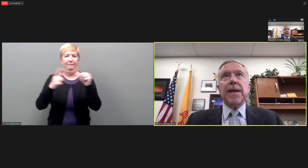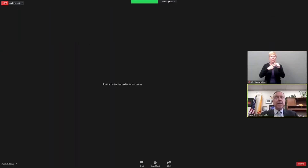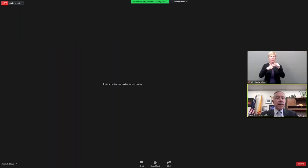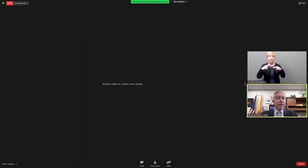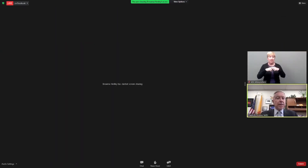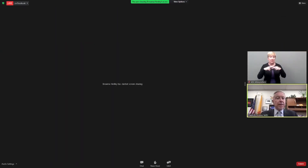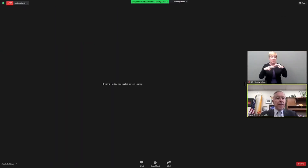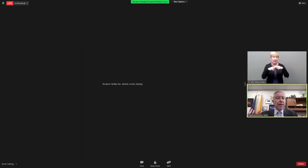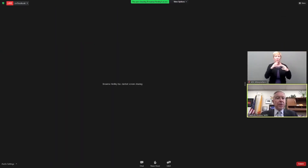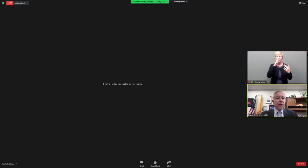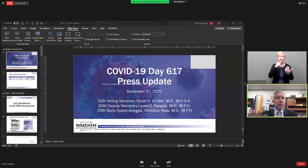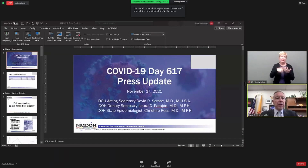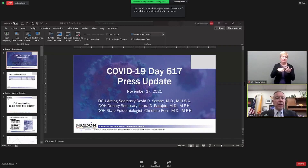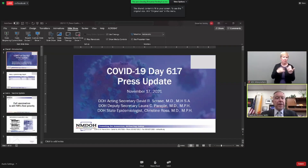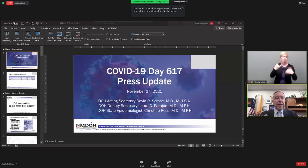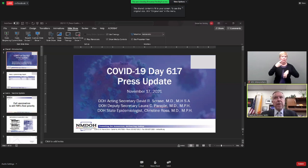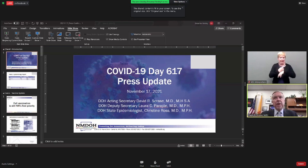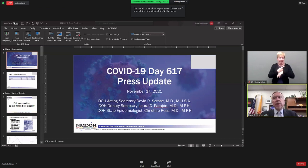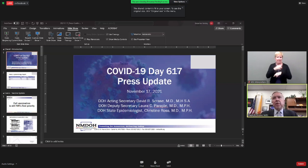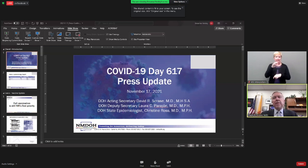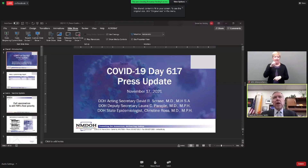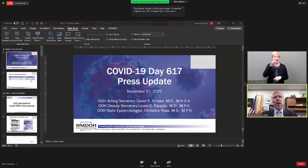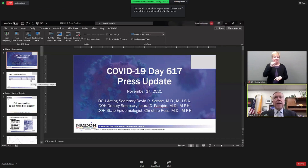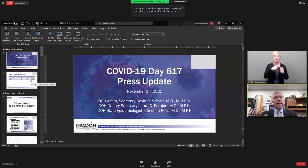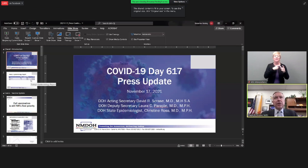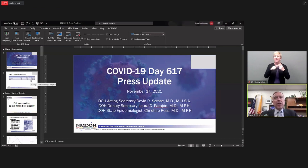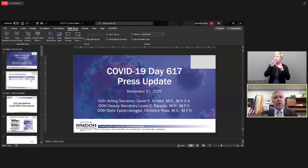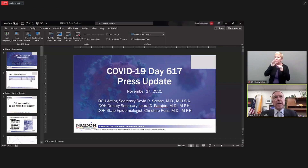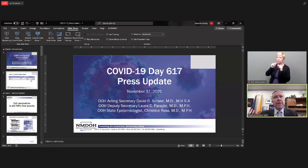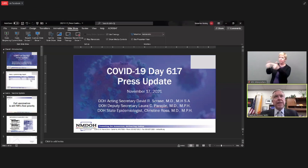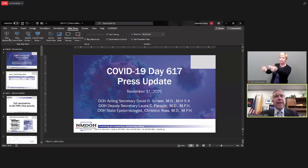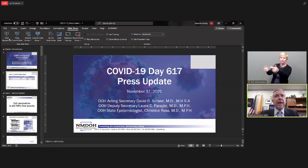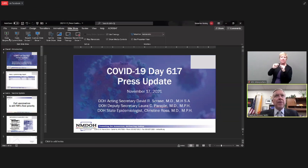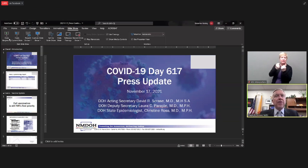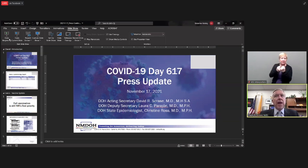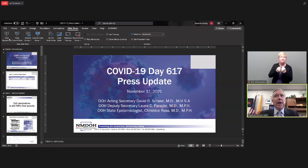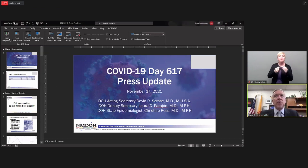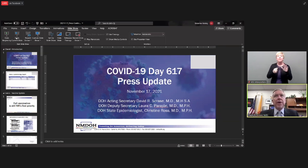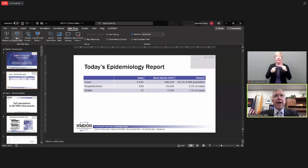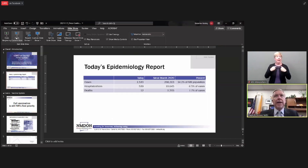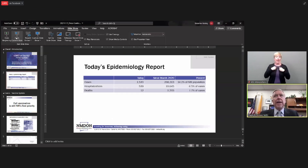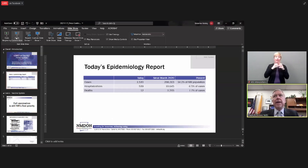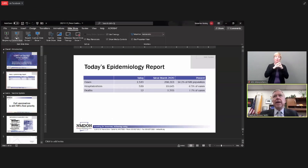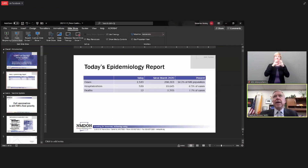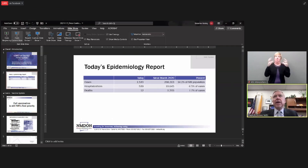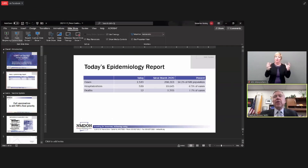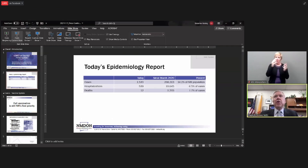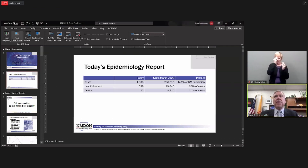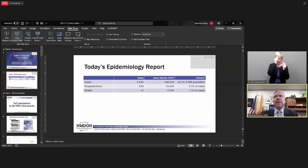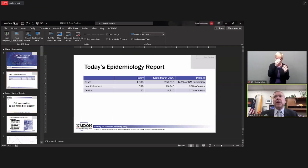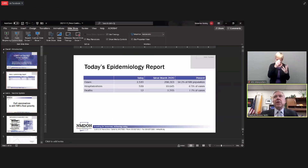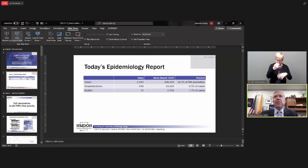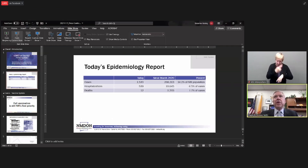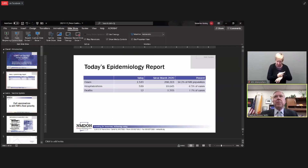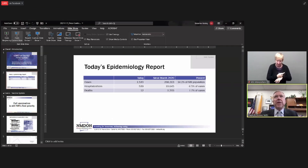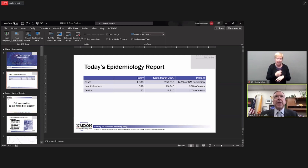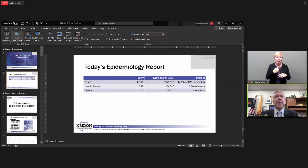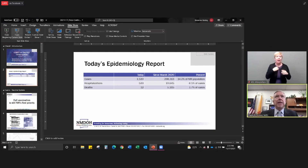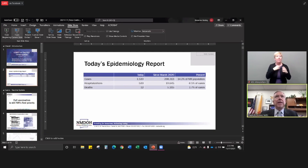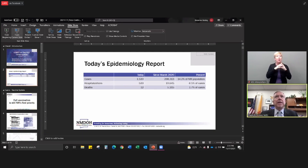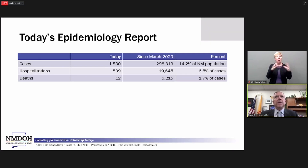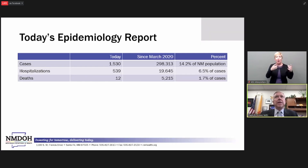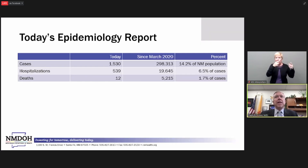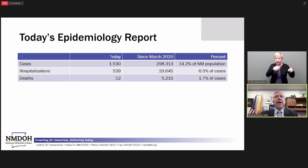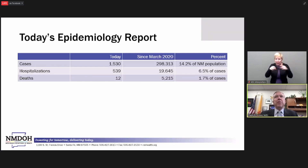today's cases, and then I'll turn it over to the team. We have a lot to talk about today. There's a lot going on here in New Mexico. If we could put that